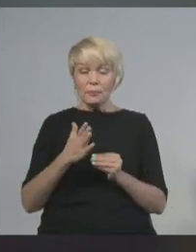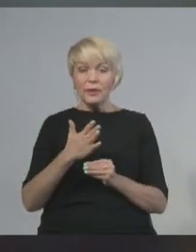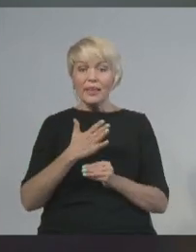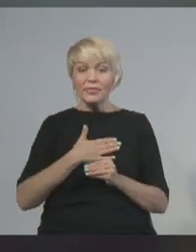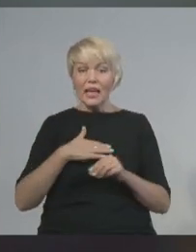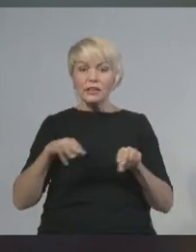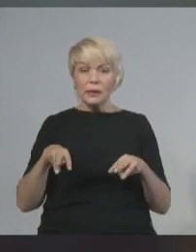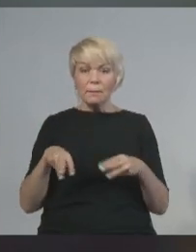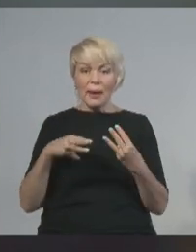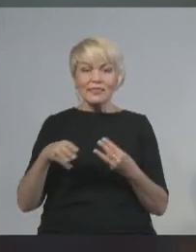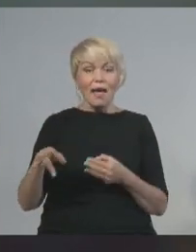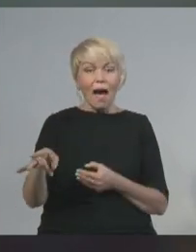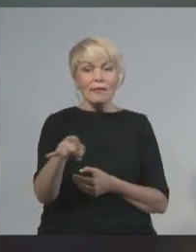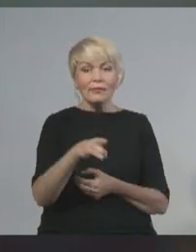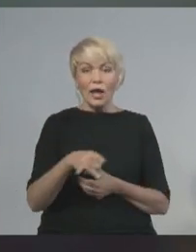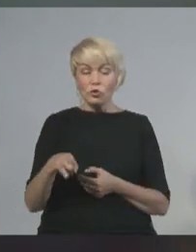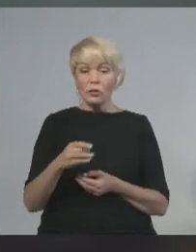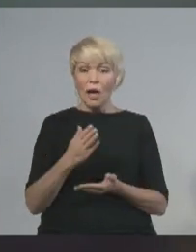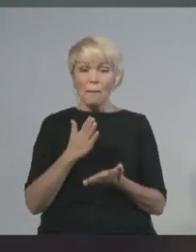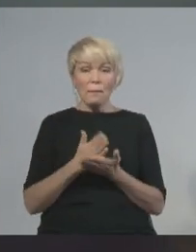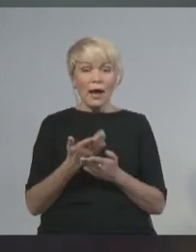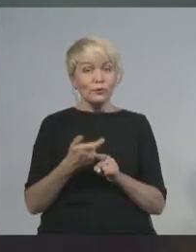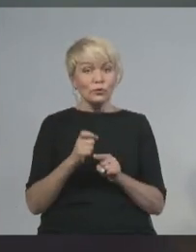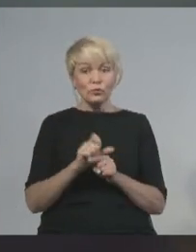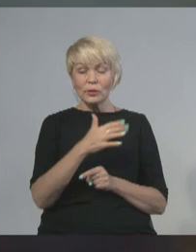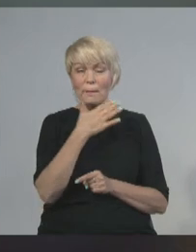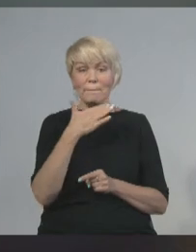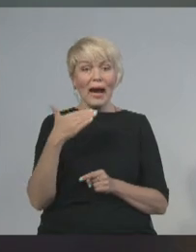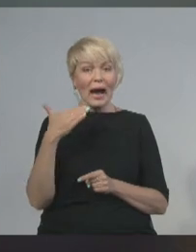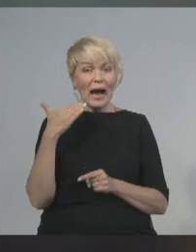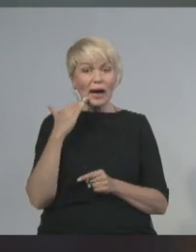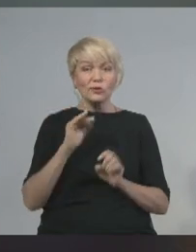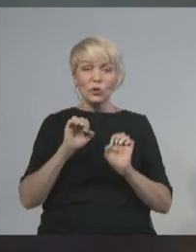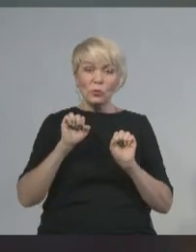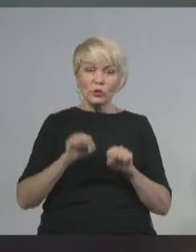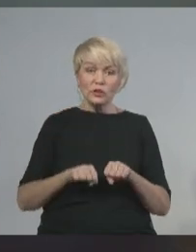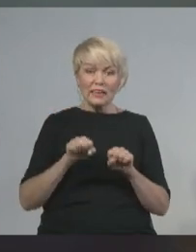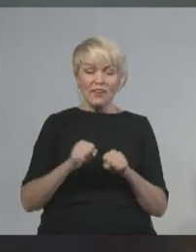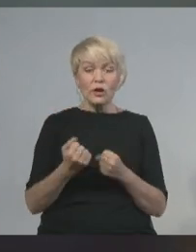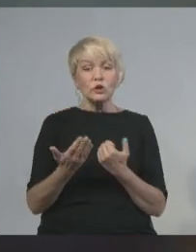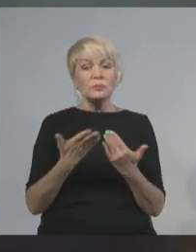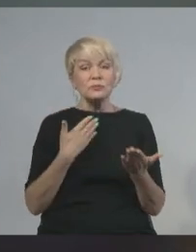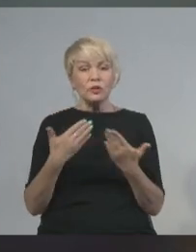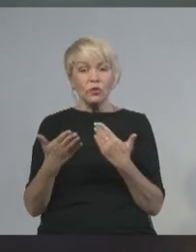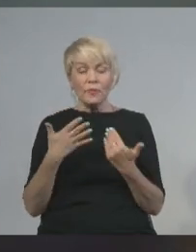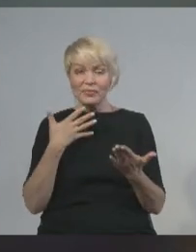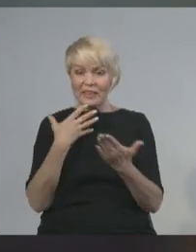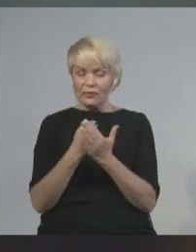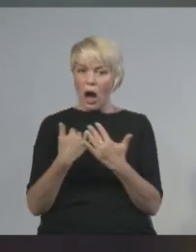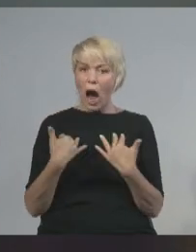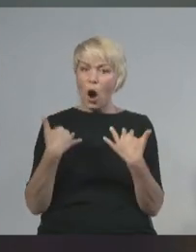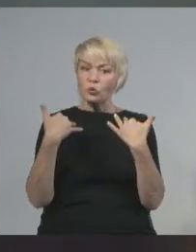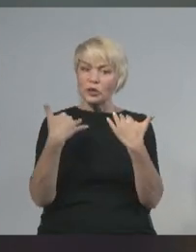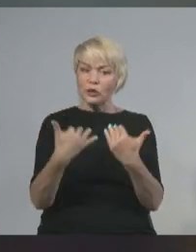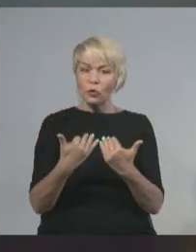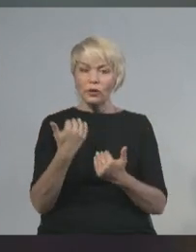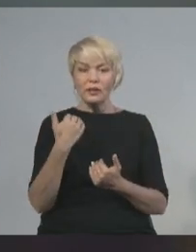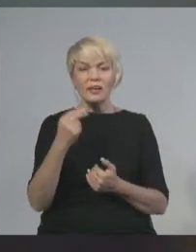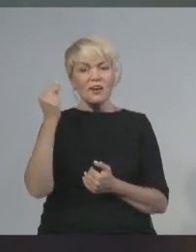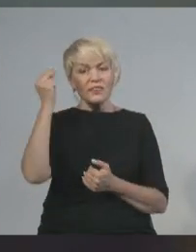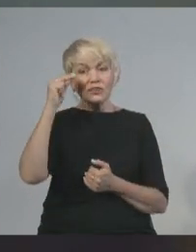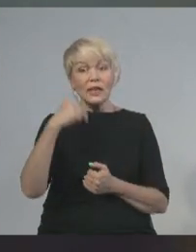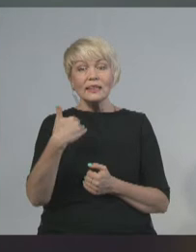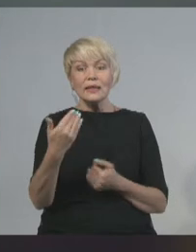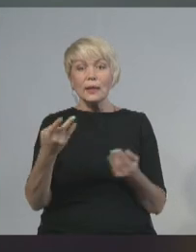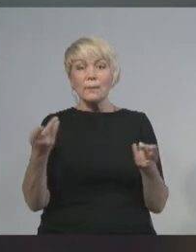then our media our regional media media have many opportunities to communicate with their audience to study their